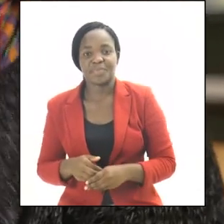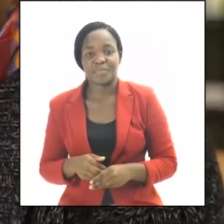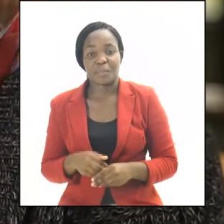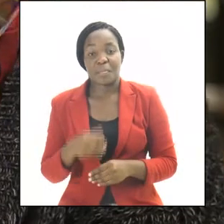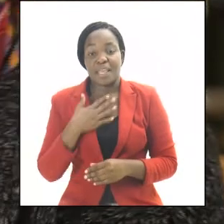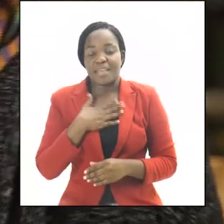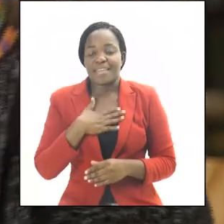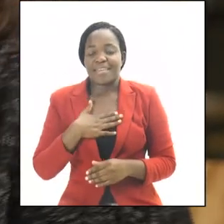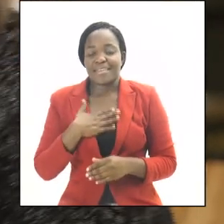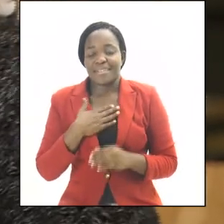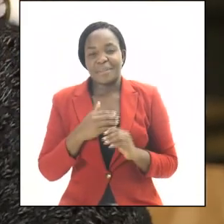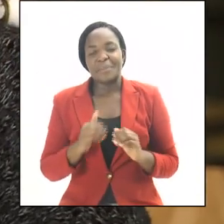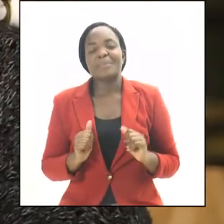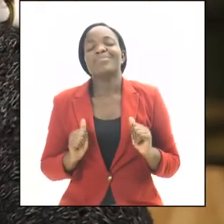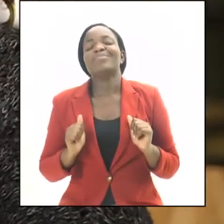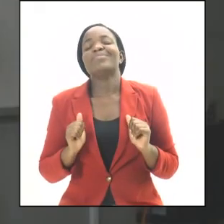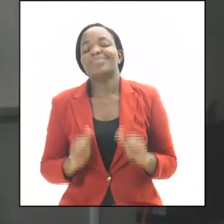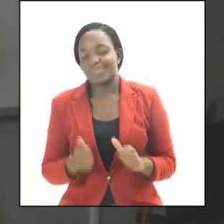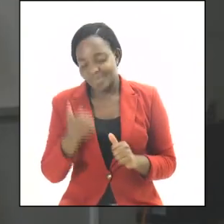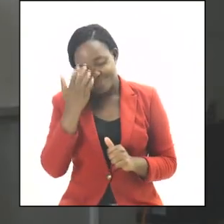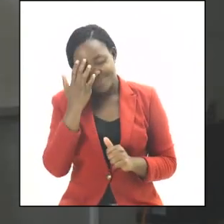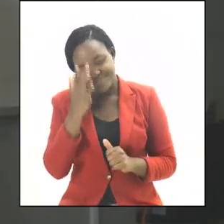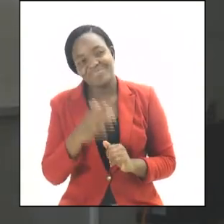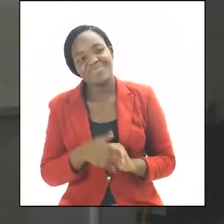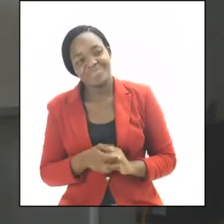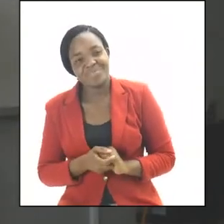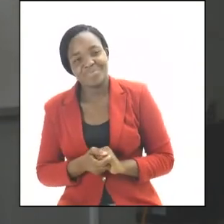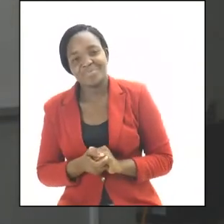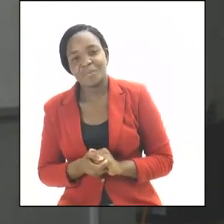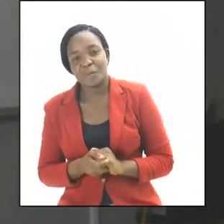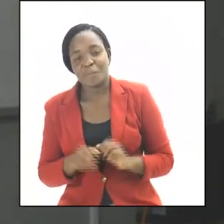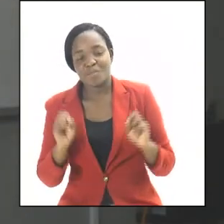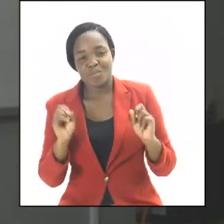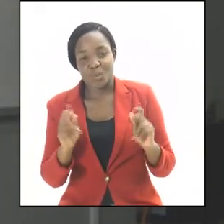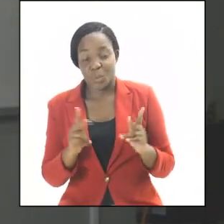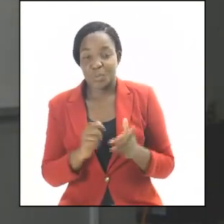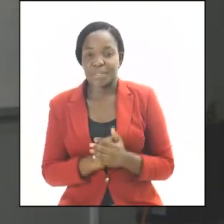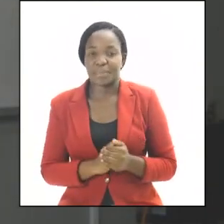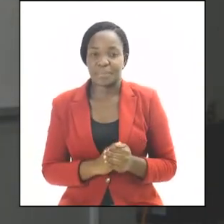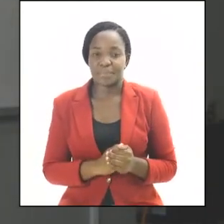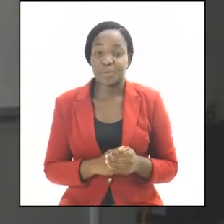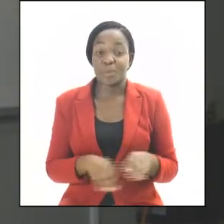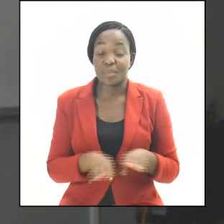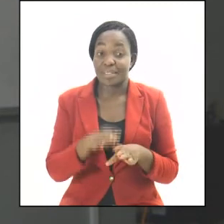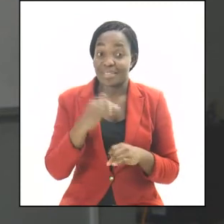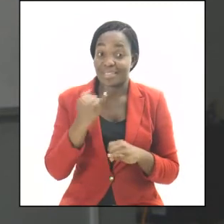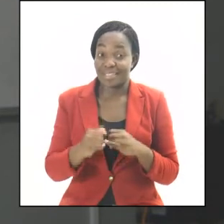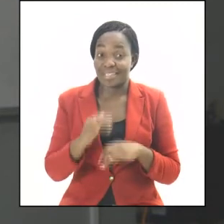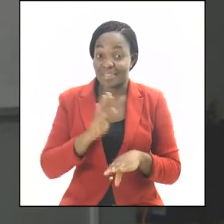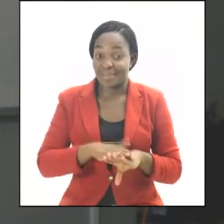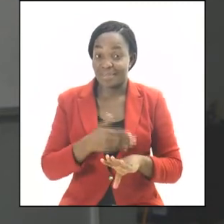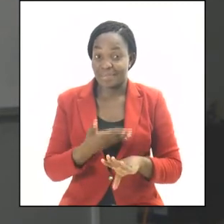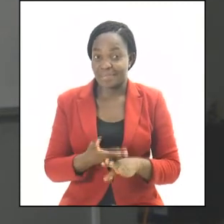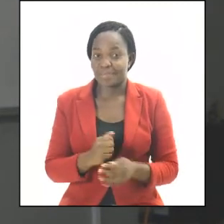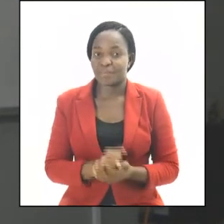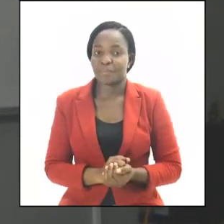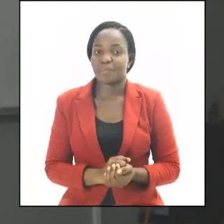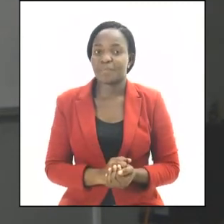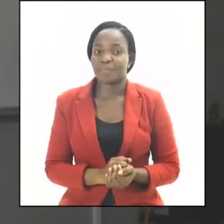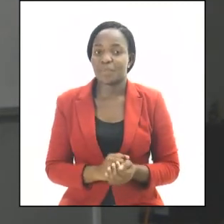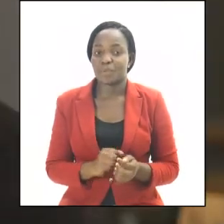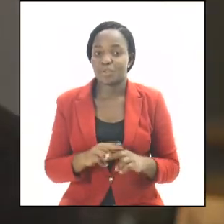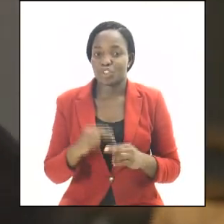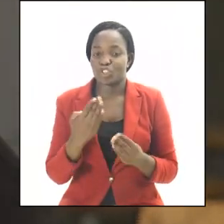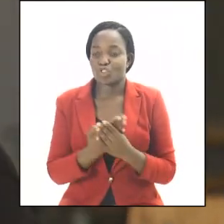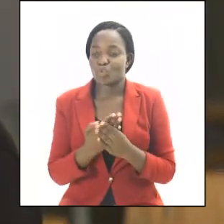I feel very clever now. Okay, let's do one more example using the new formula.